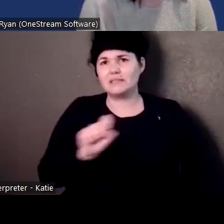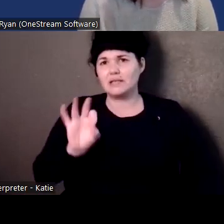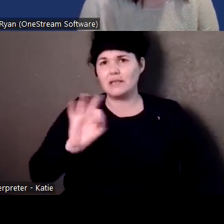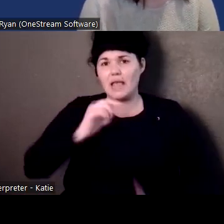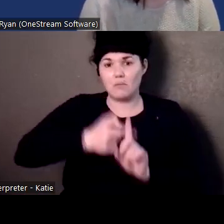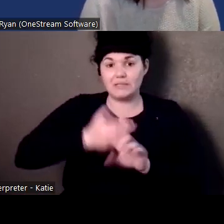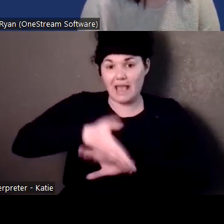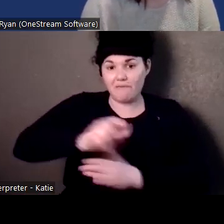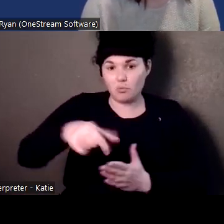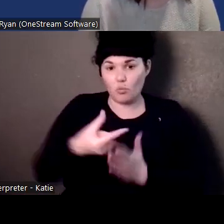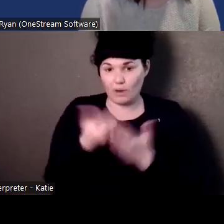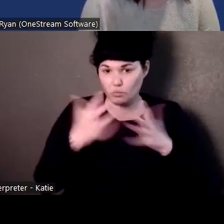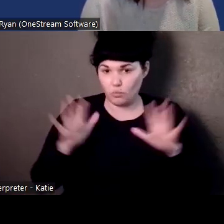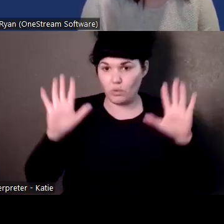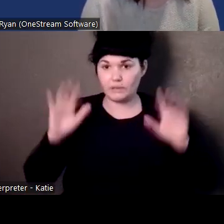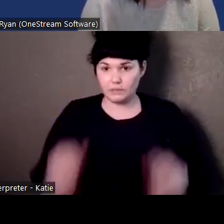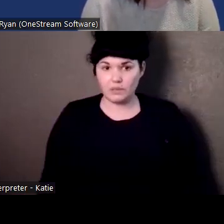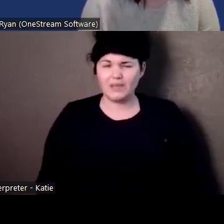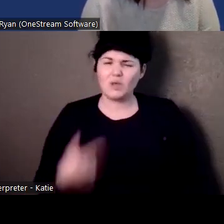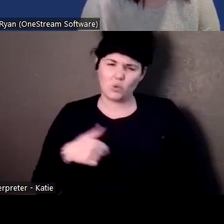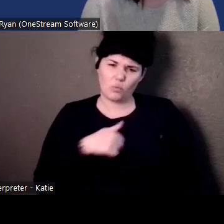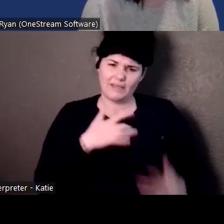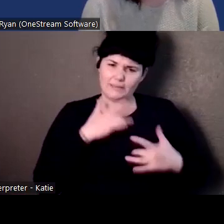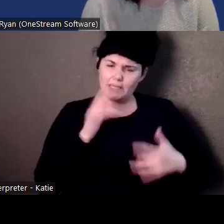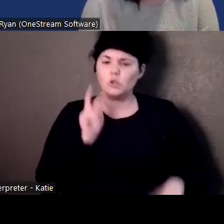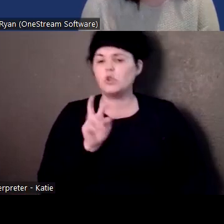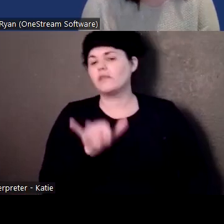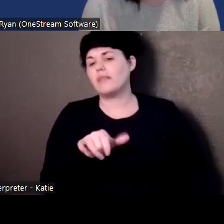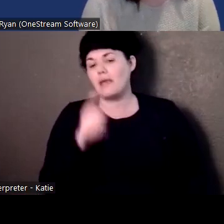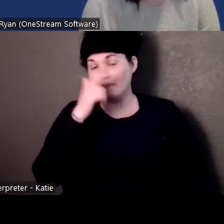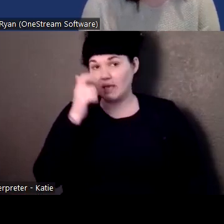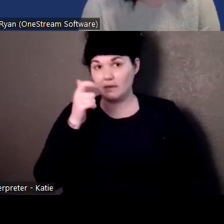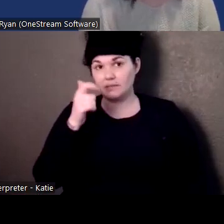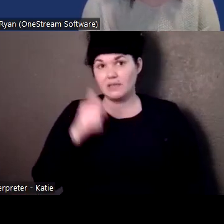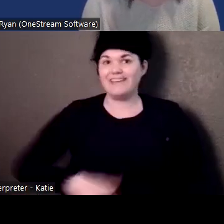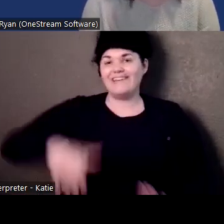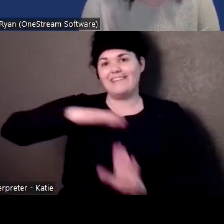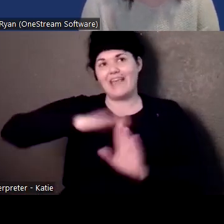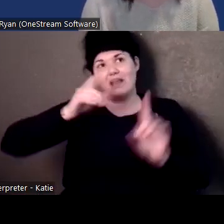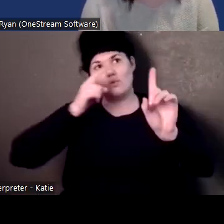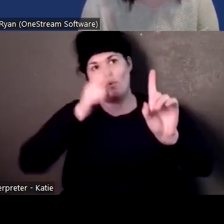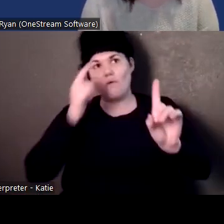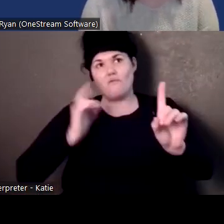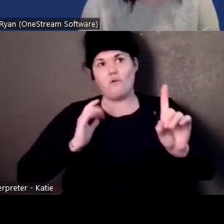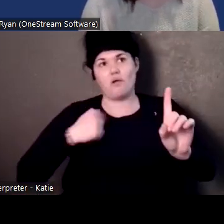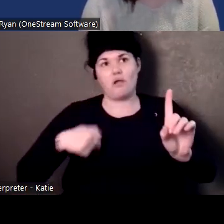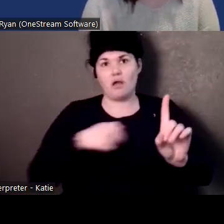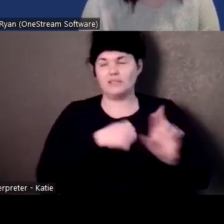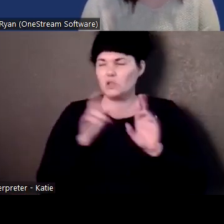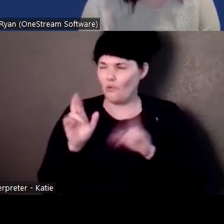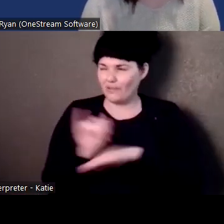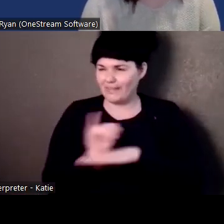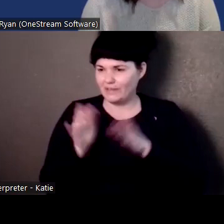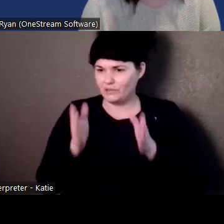we typically will look at. And the reason being is because the end goal for us, and of course, hopefully the intern themselves, is to join